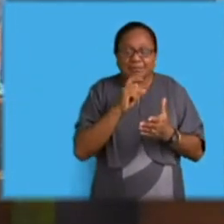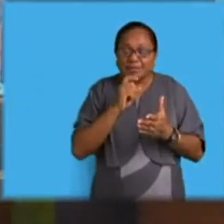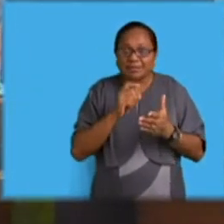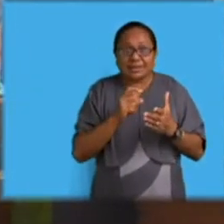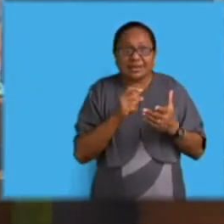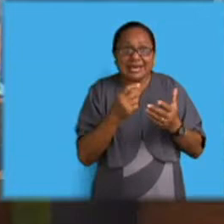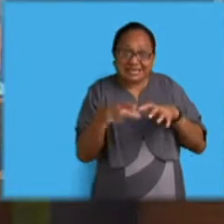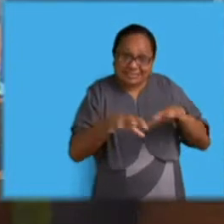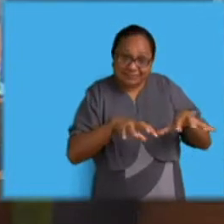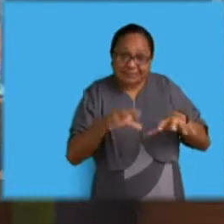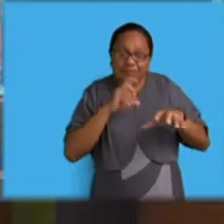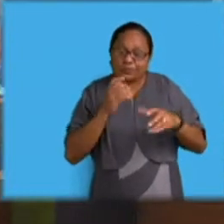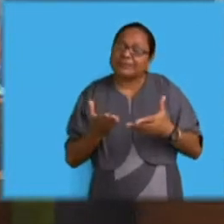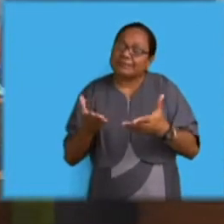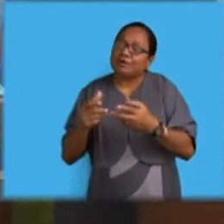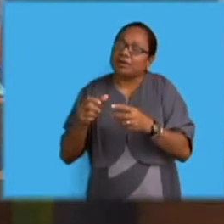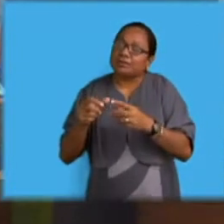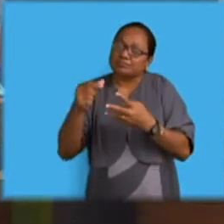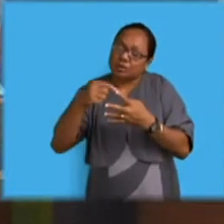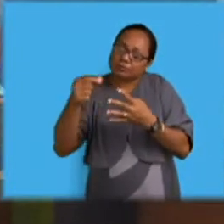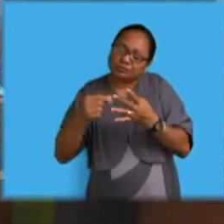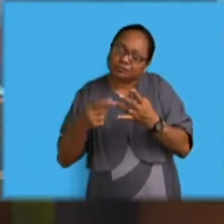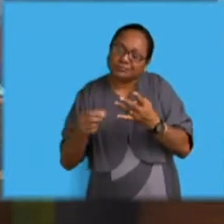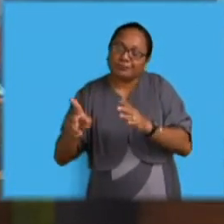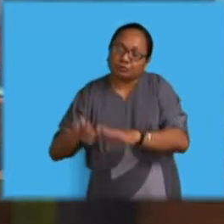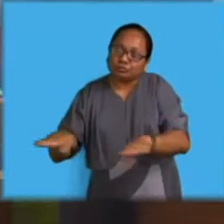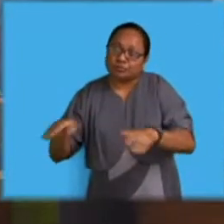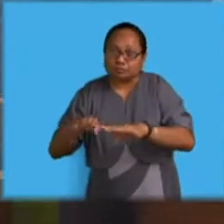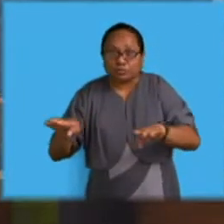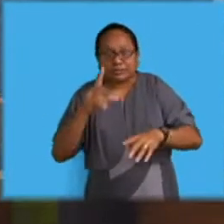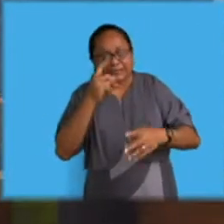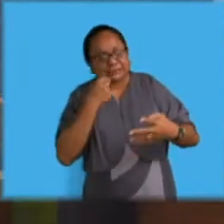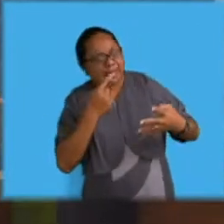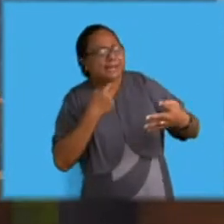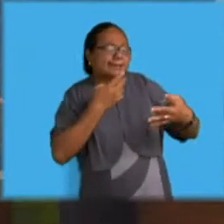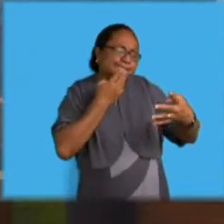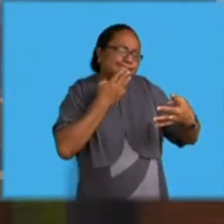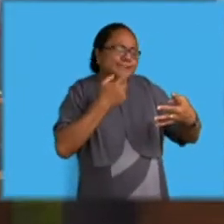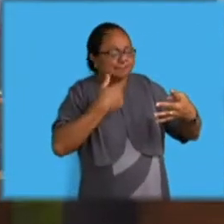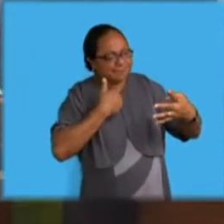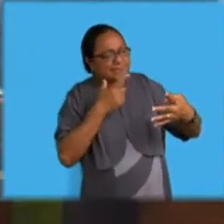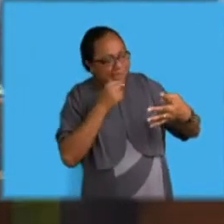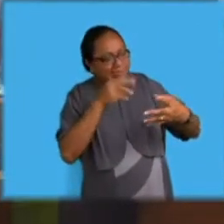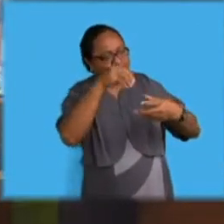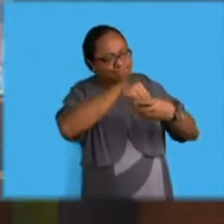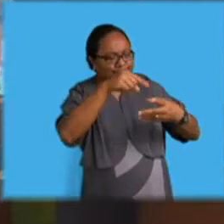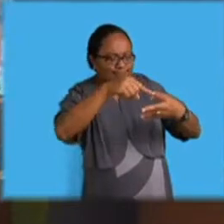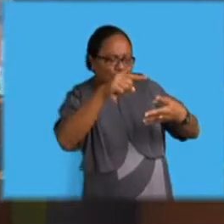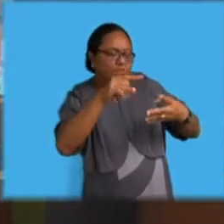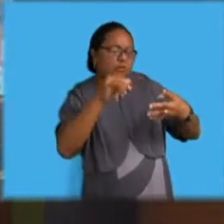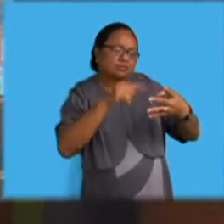child. The child can say that I, for some reason or the other, do not wish to participate.